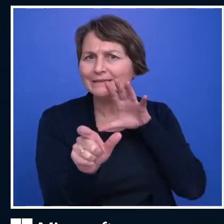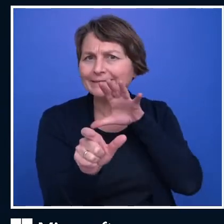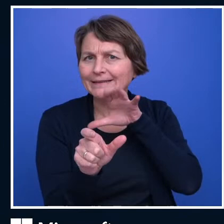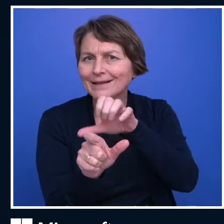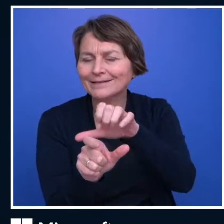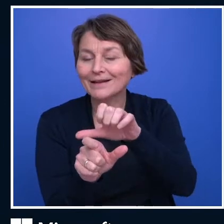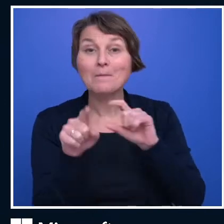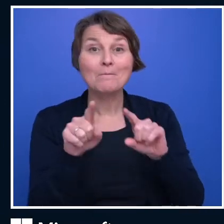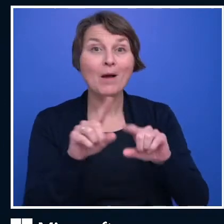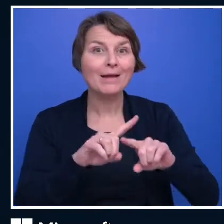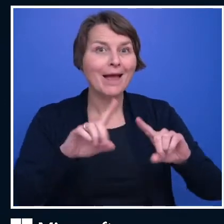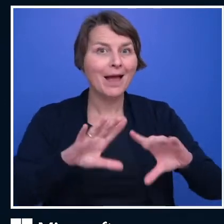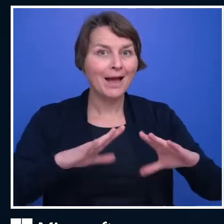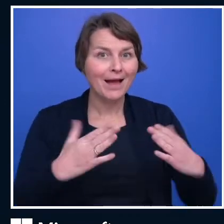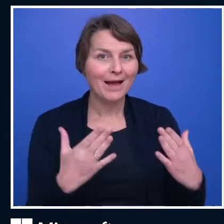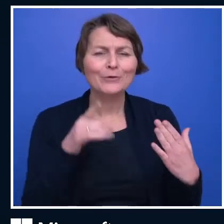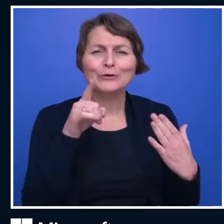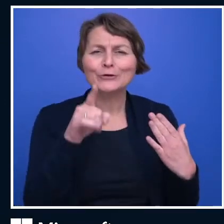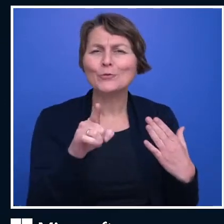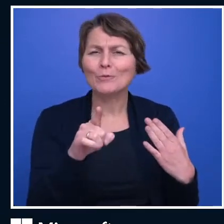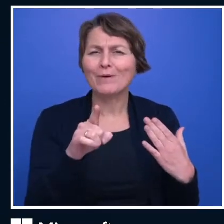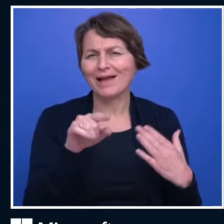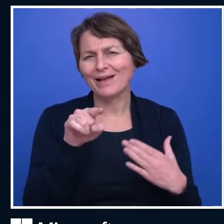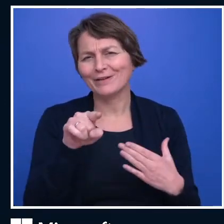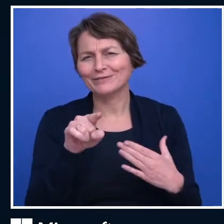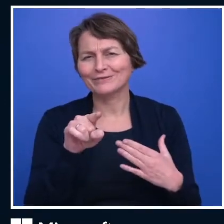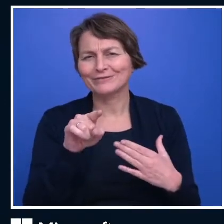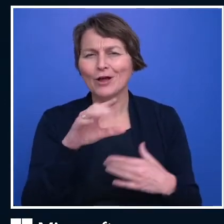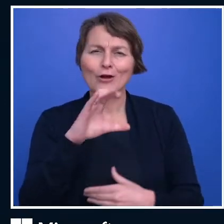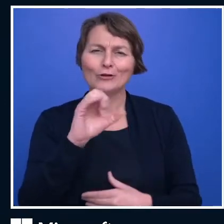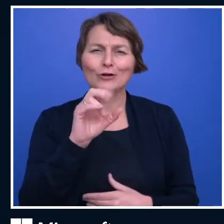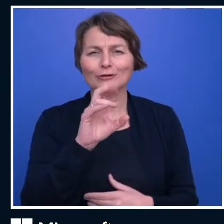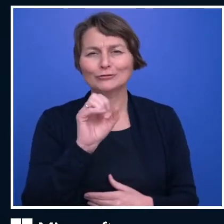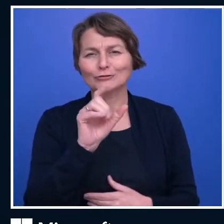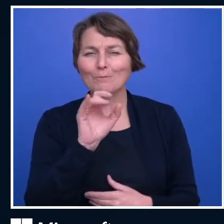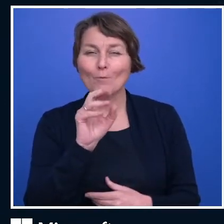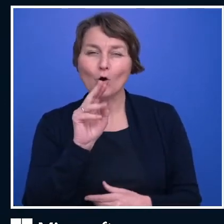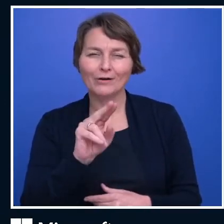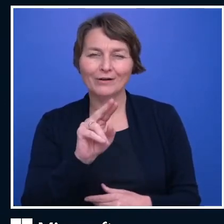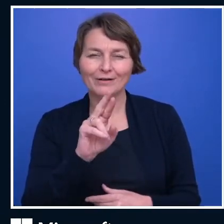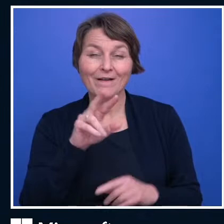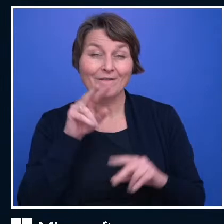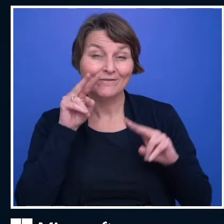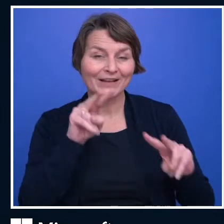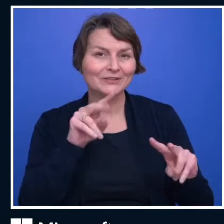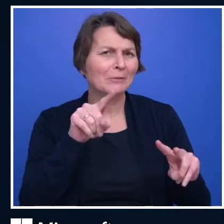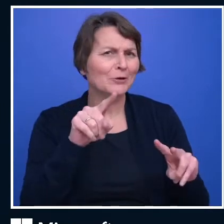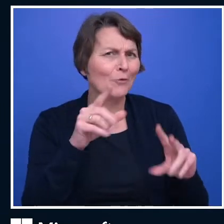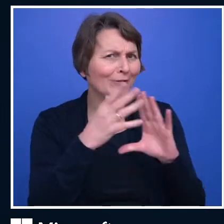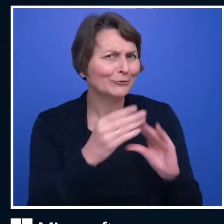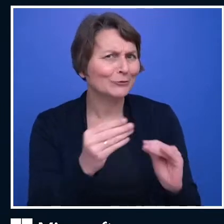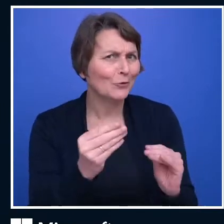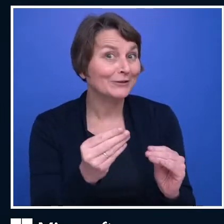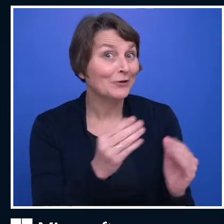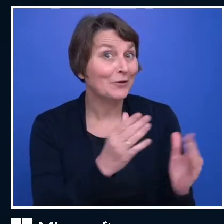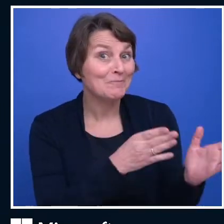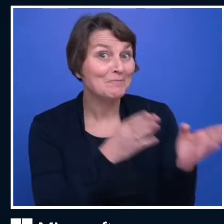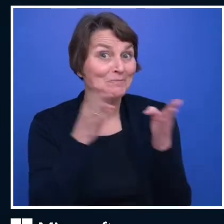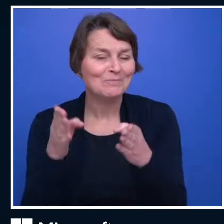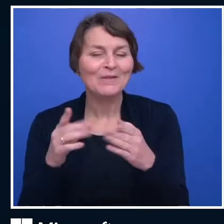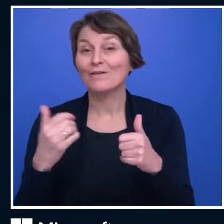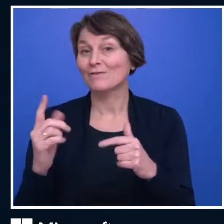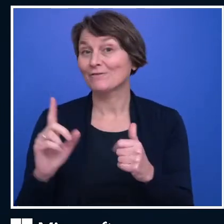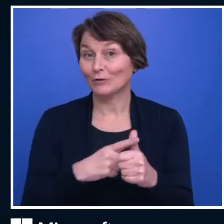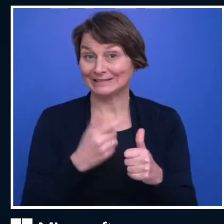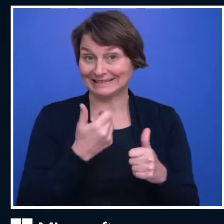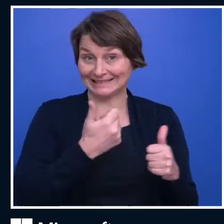Vision. And you have a bit of a story there. I won't ruin it, but I will say, let's go over to you. Do introduce yourself. We'd love to know a bit